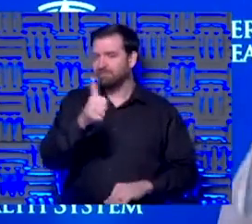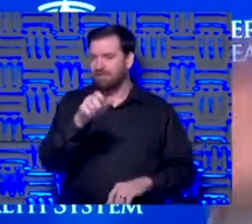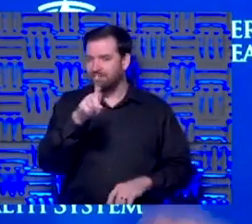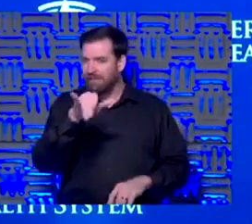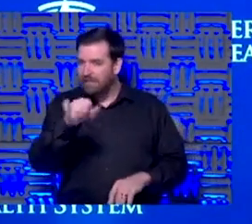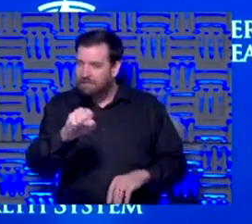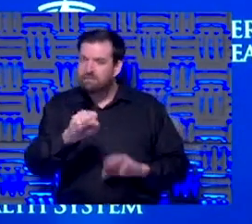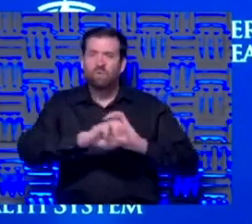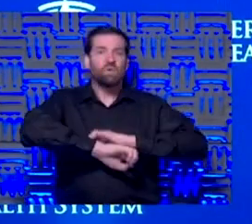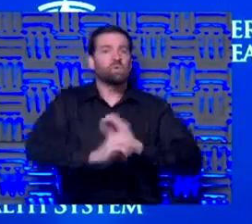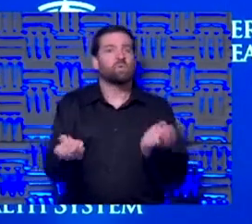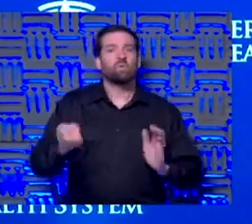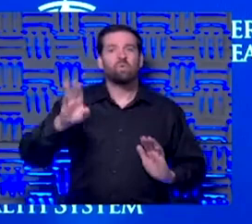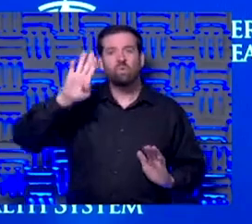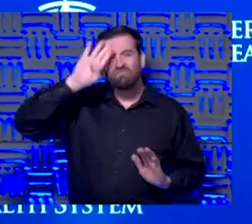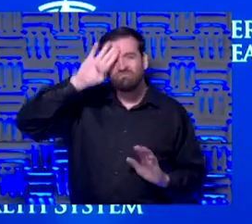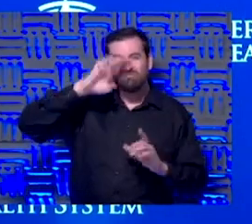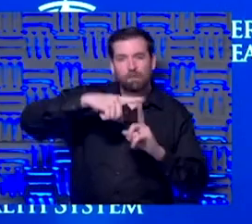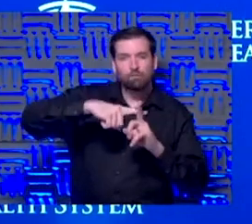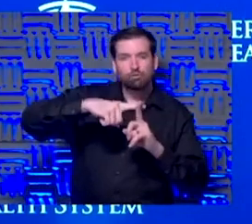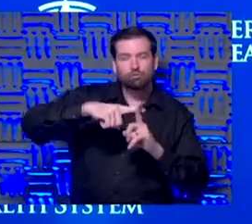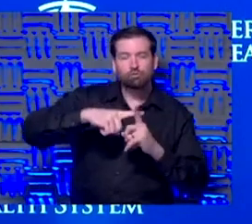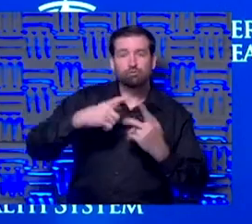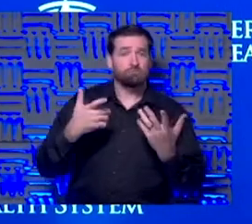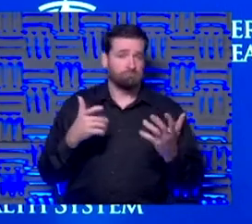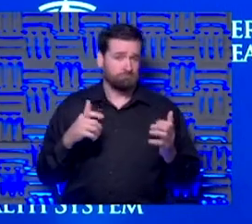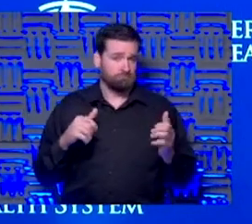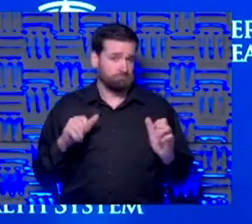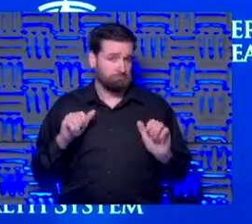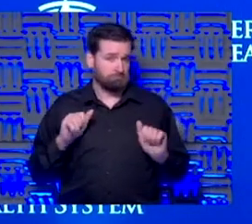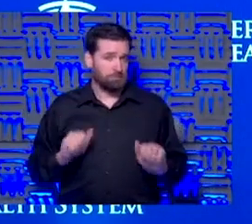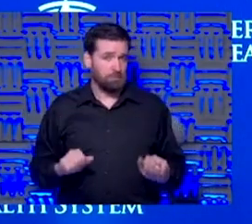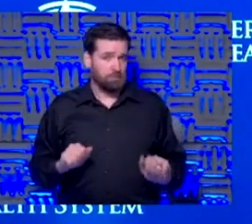negative temperature and all those things, you are probably likely